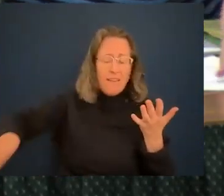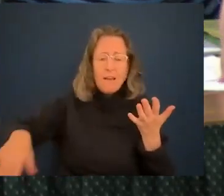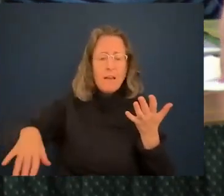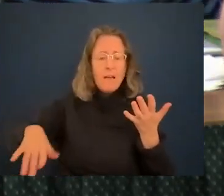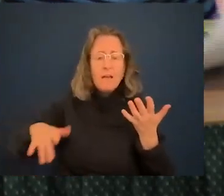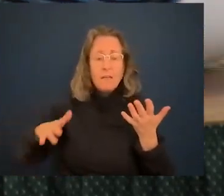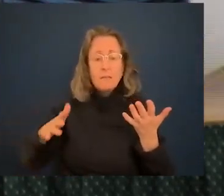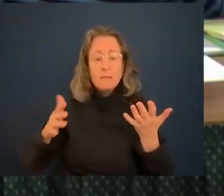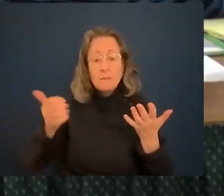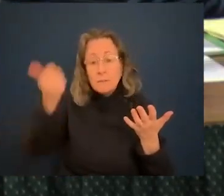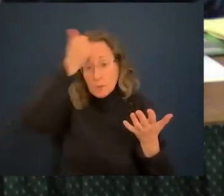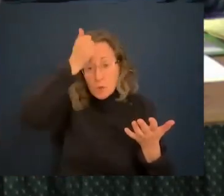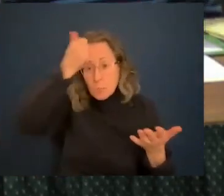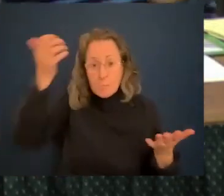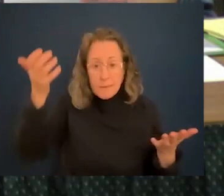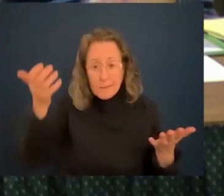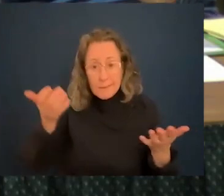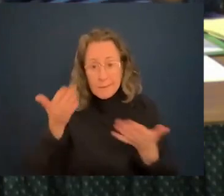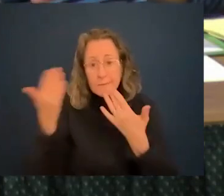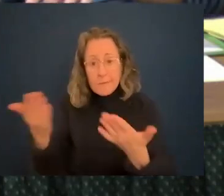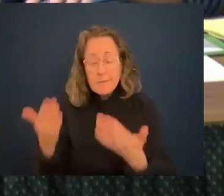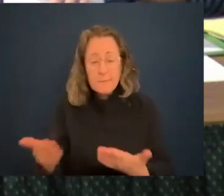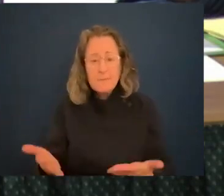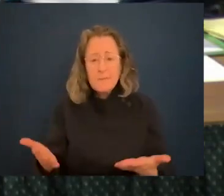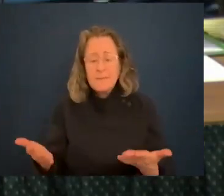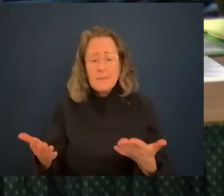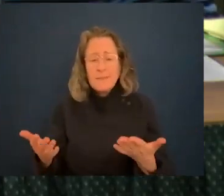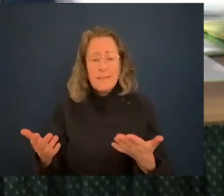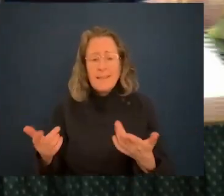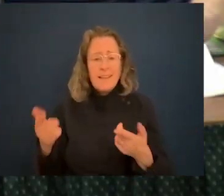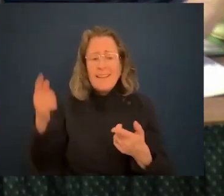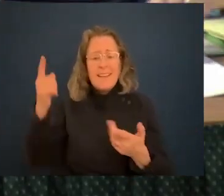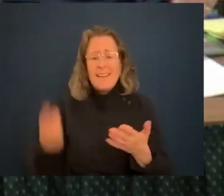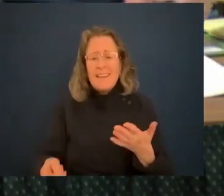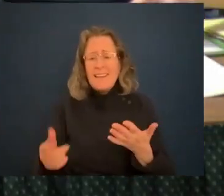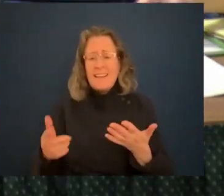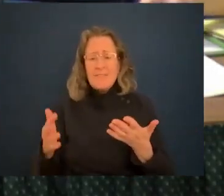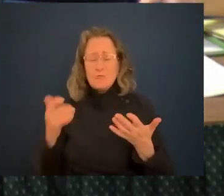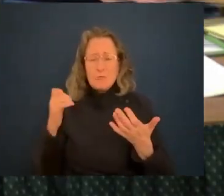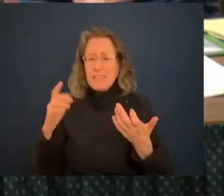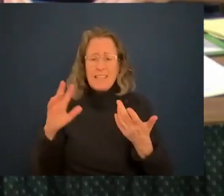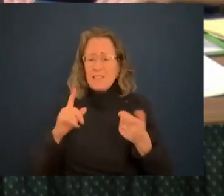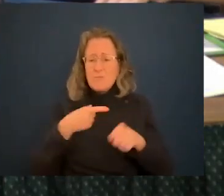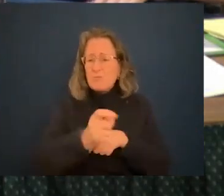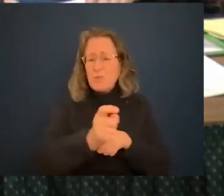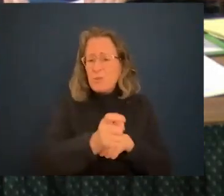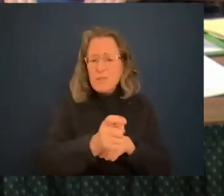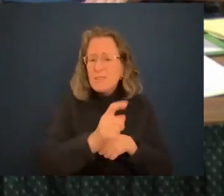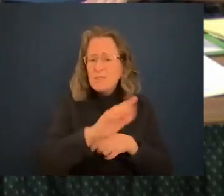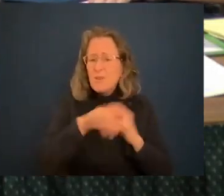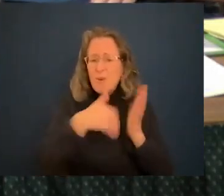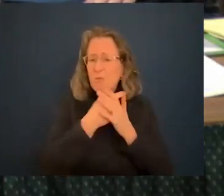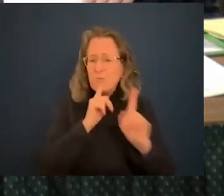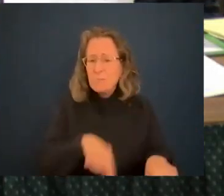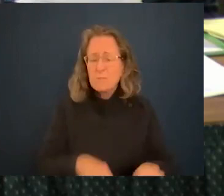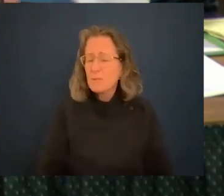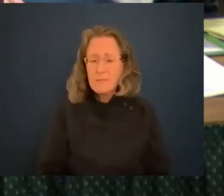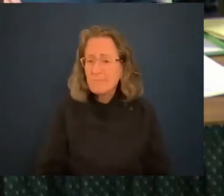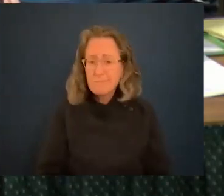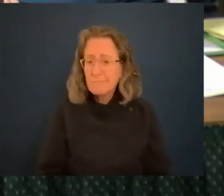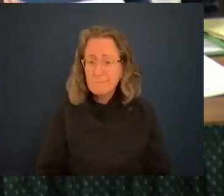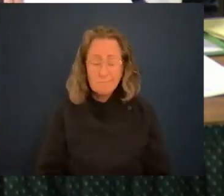dumb that start to invalidate the validity of the entire document so what I want I think the next board